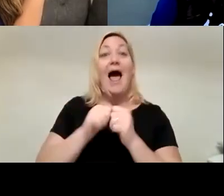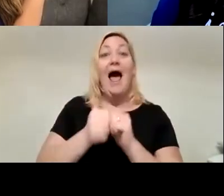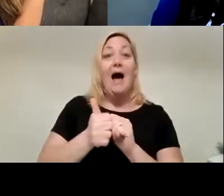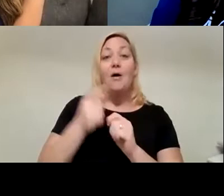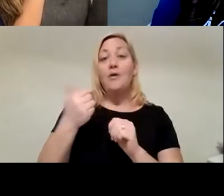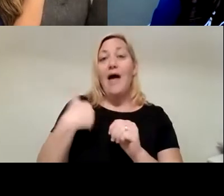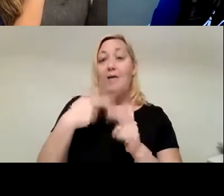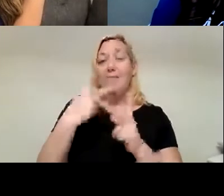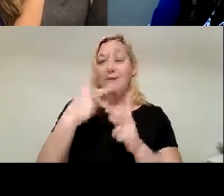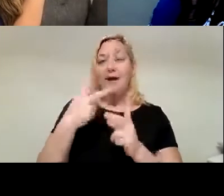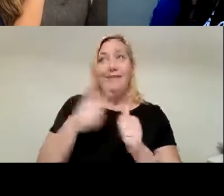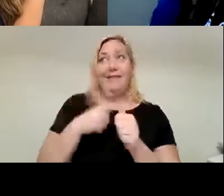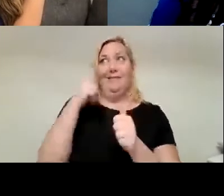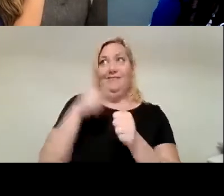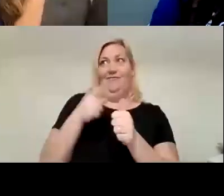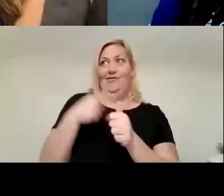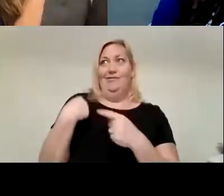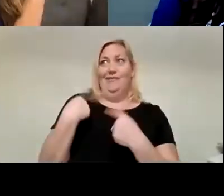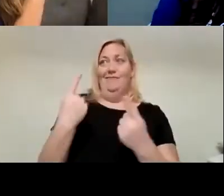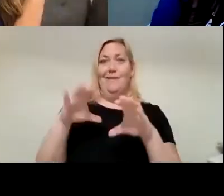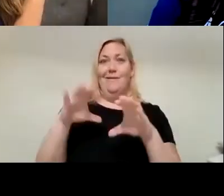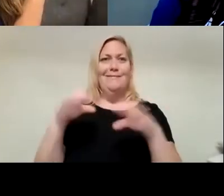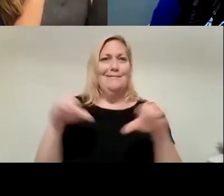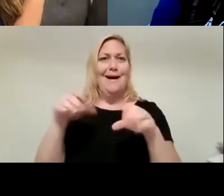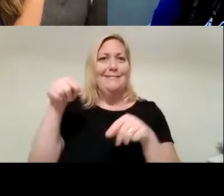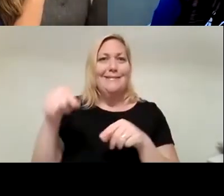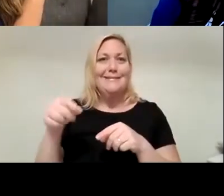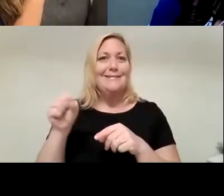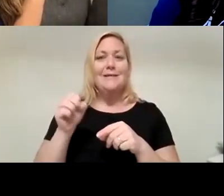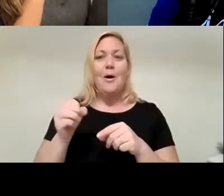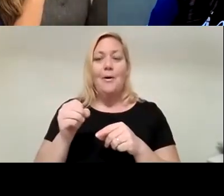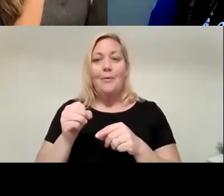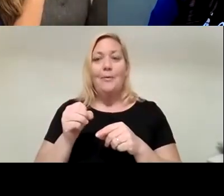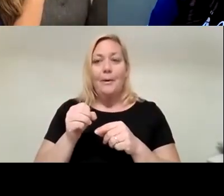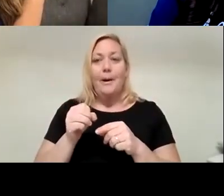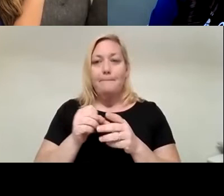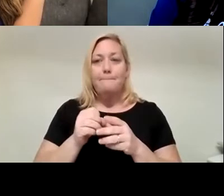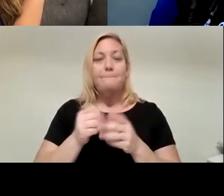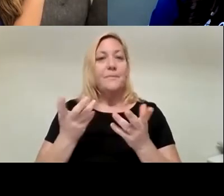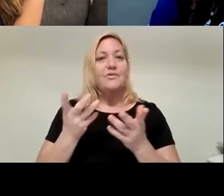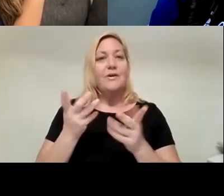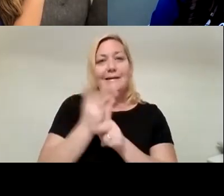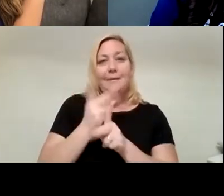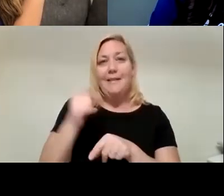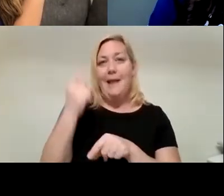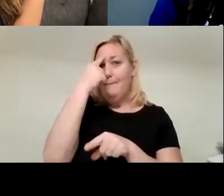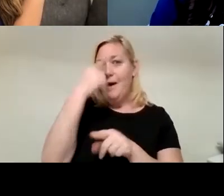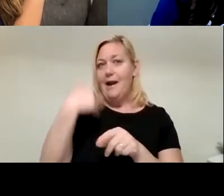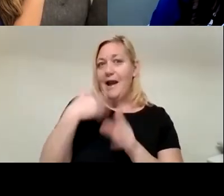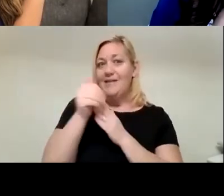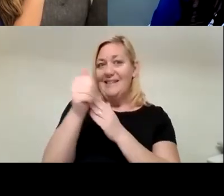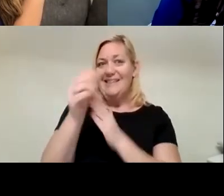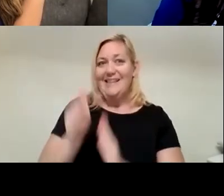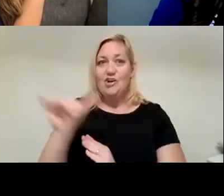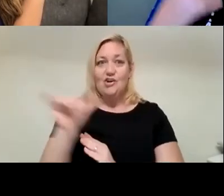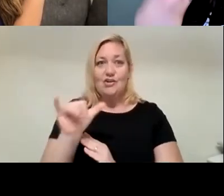tonight, I think, is the first ever that the party has done this. So just keeping that in mind, and having leaders like